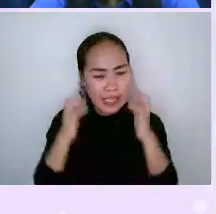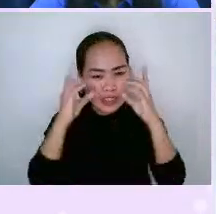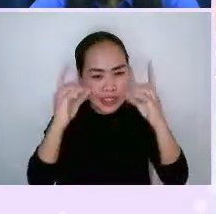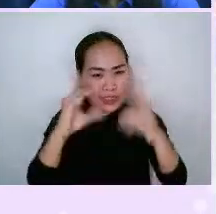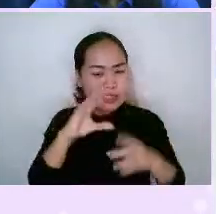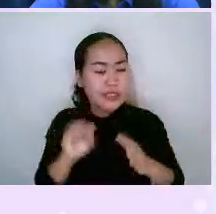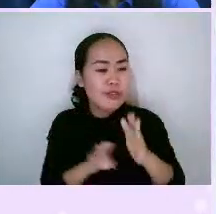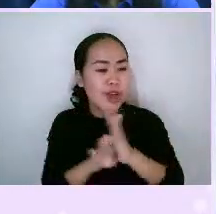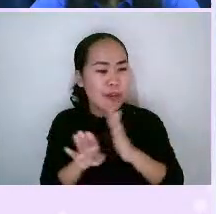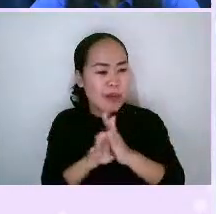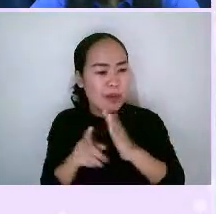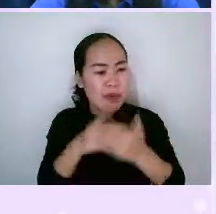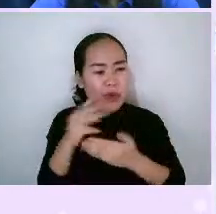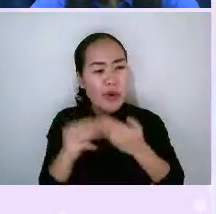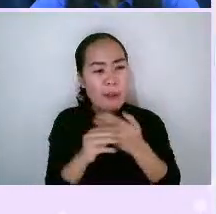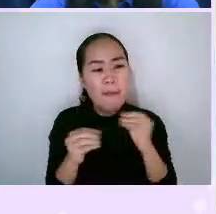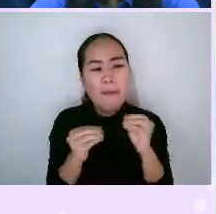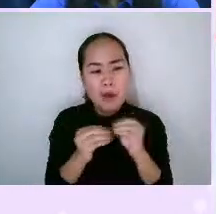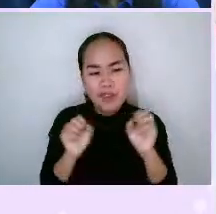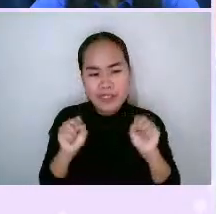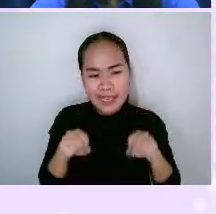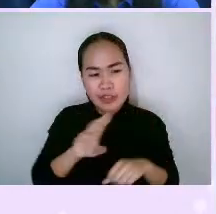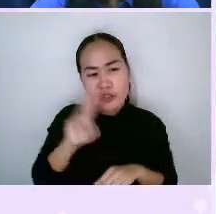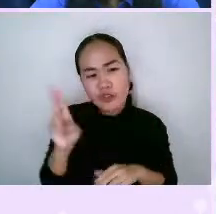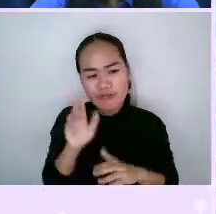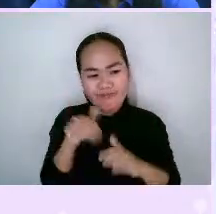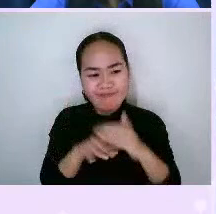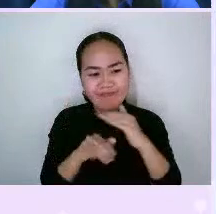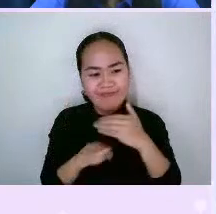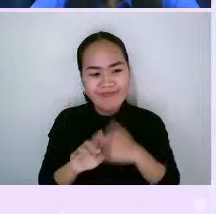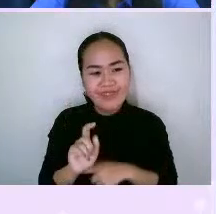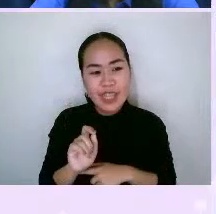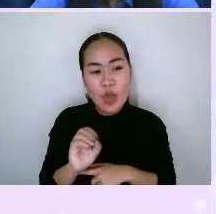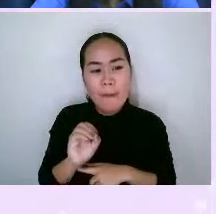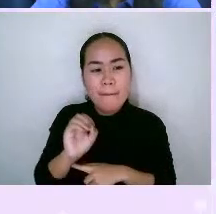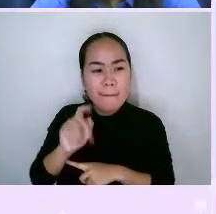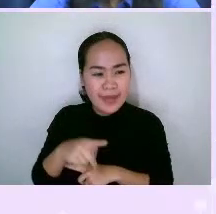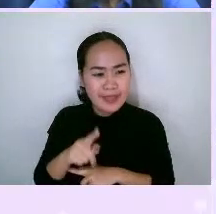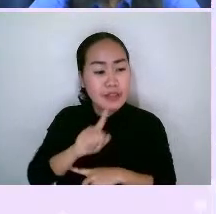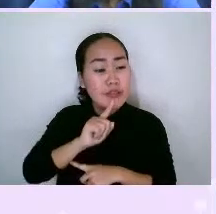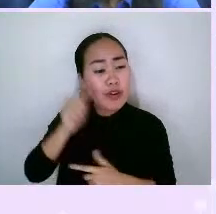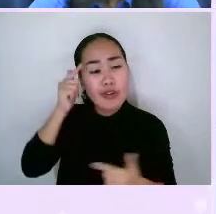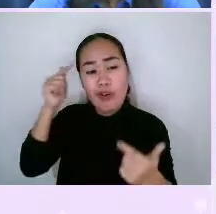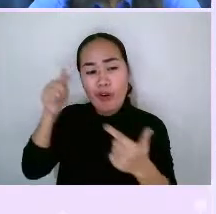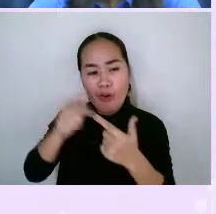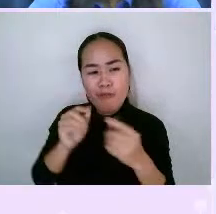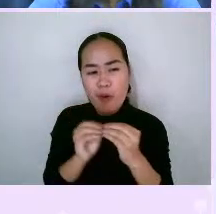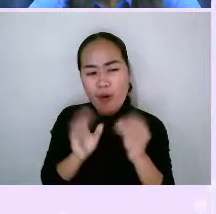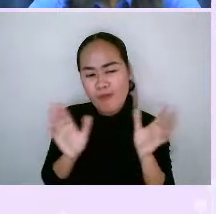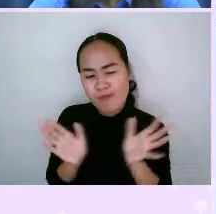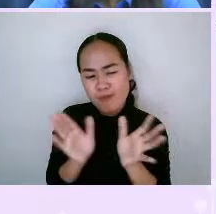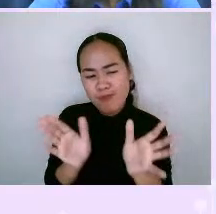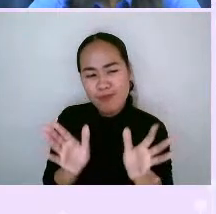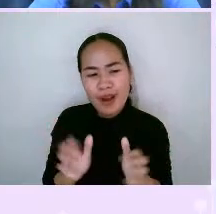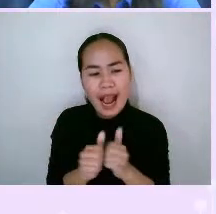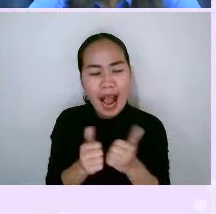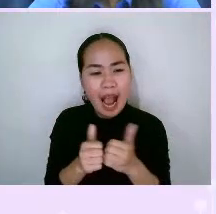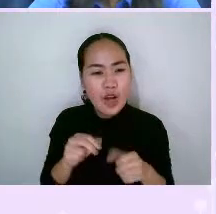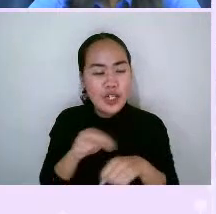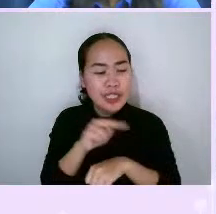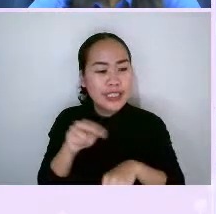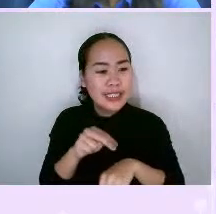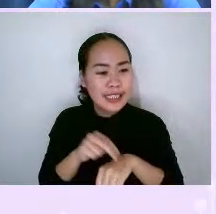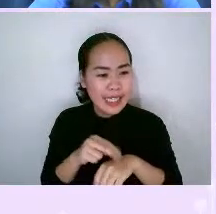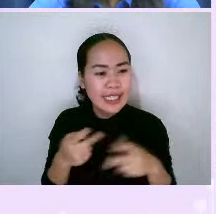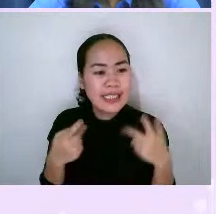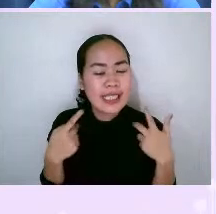programs more accessible through the TOP. Pushing this goal even further, the National Institute for Technical